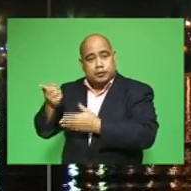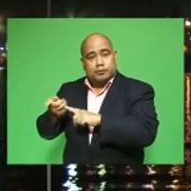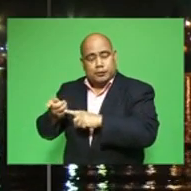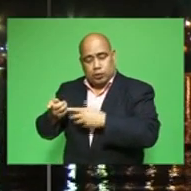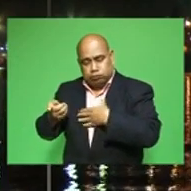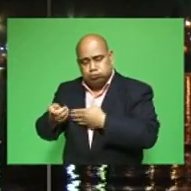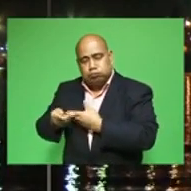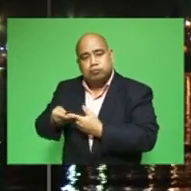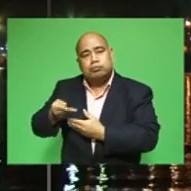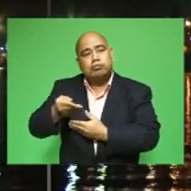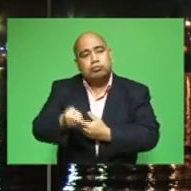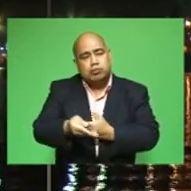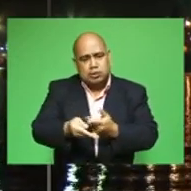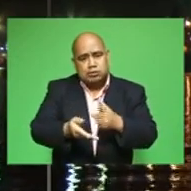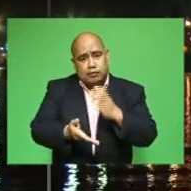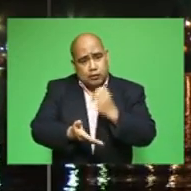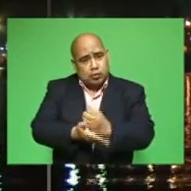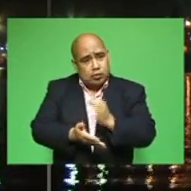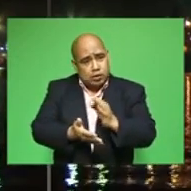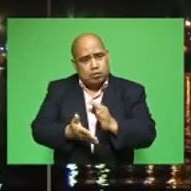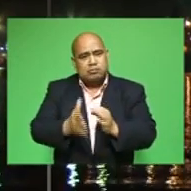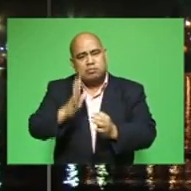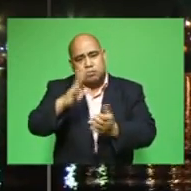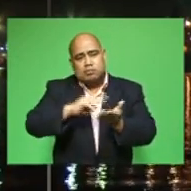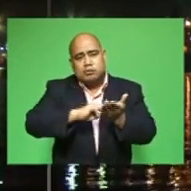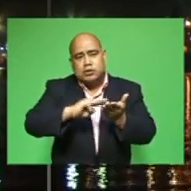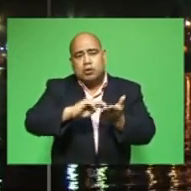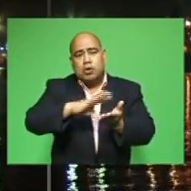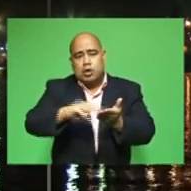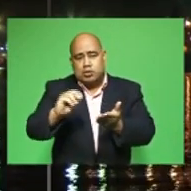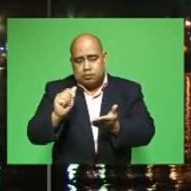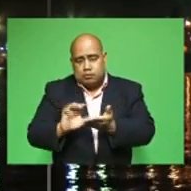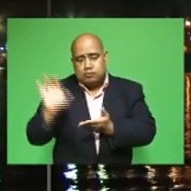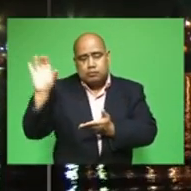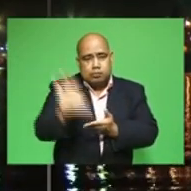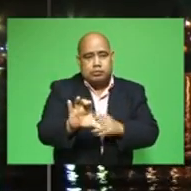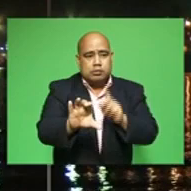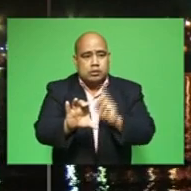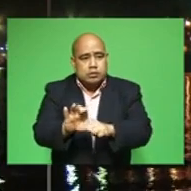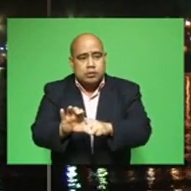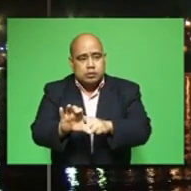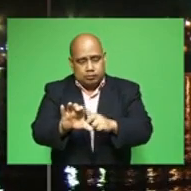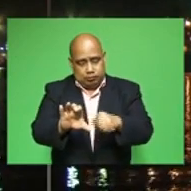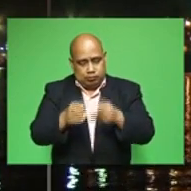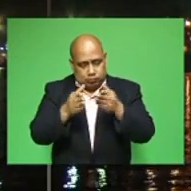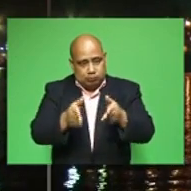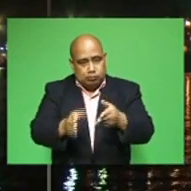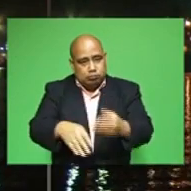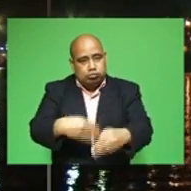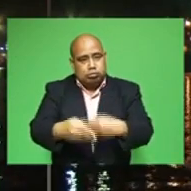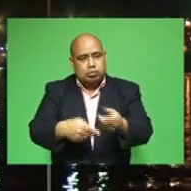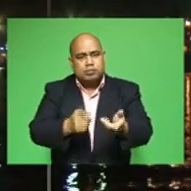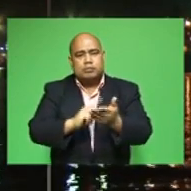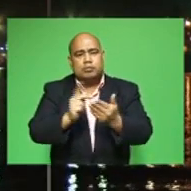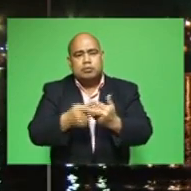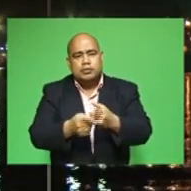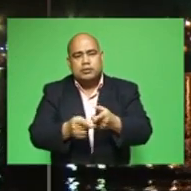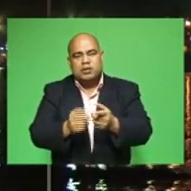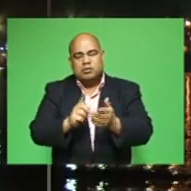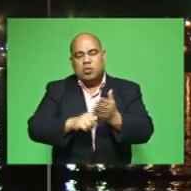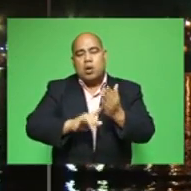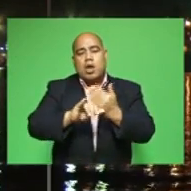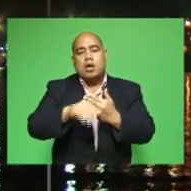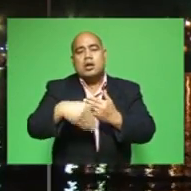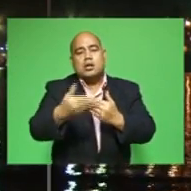million has been set aside for this new scheme until the end of July, with the possibility of an extension if demand is